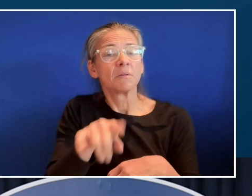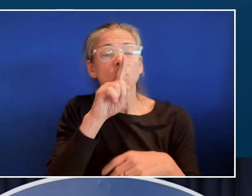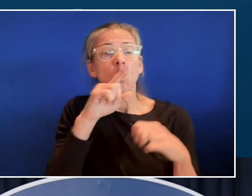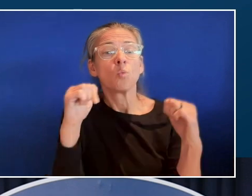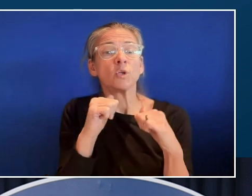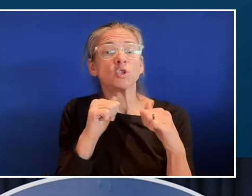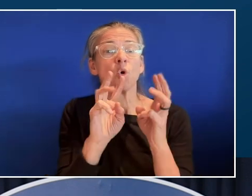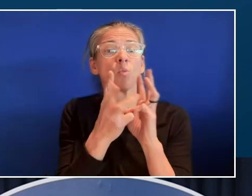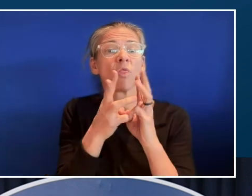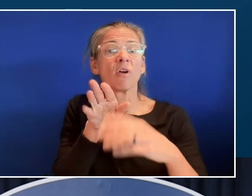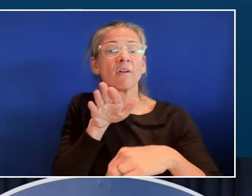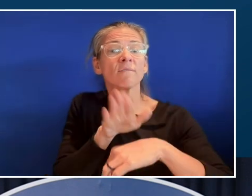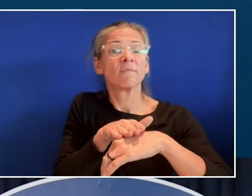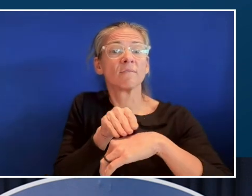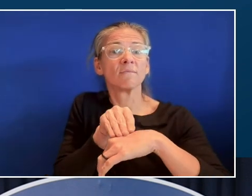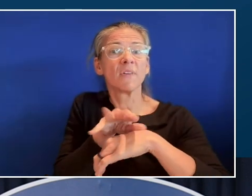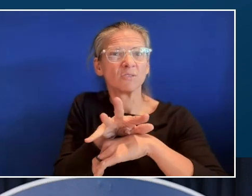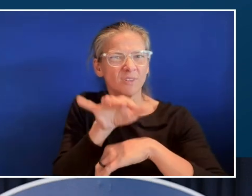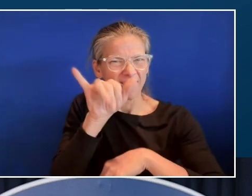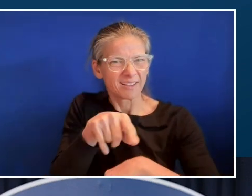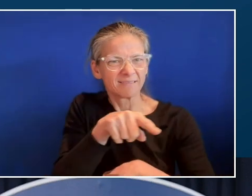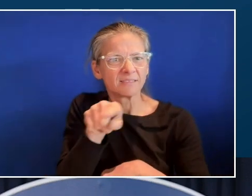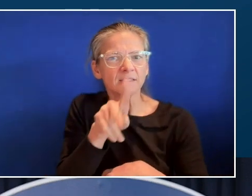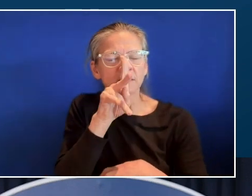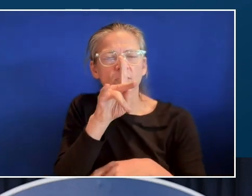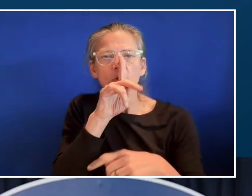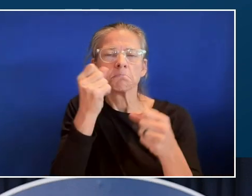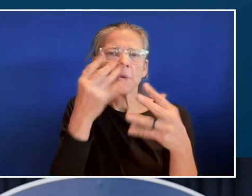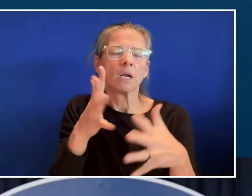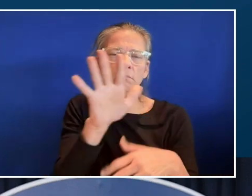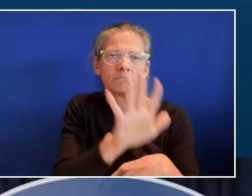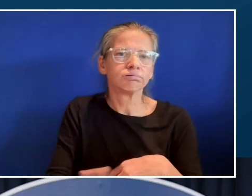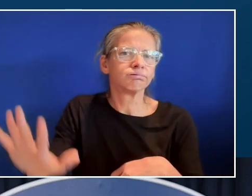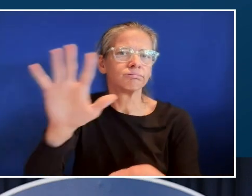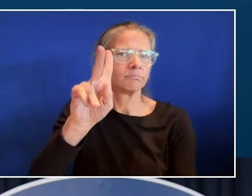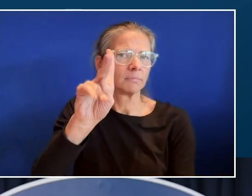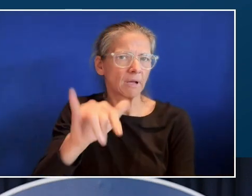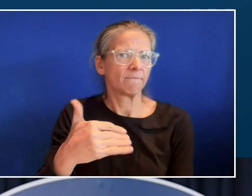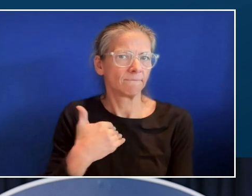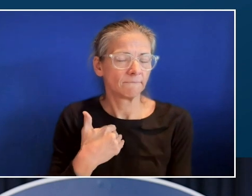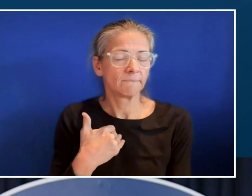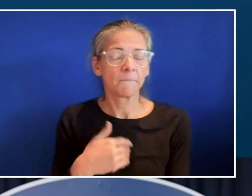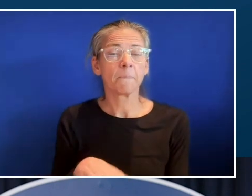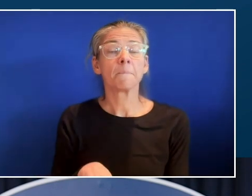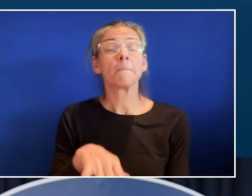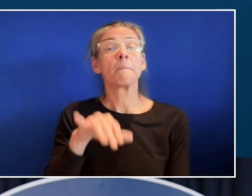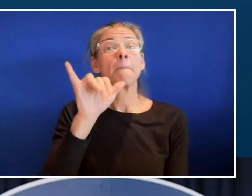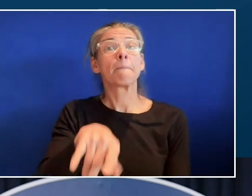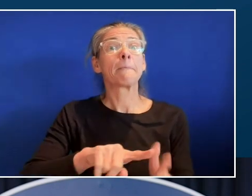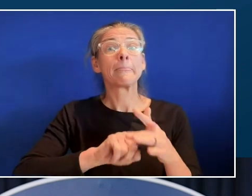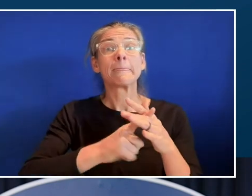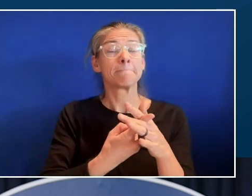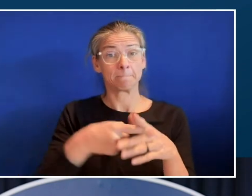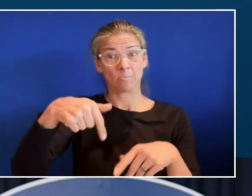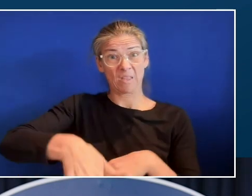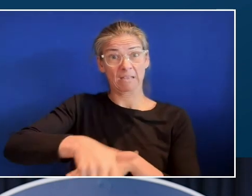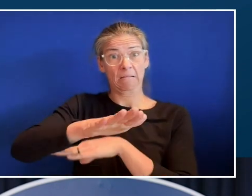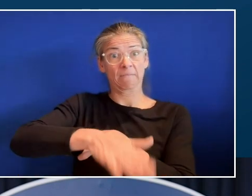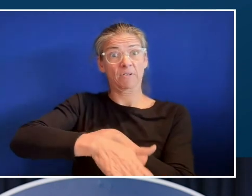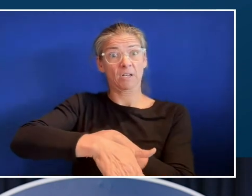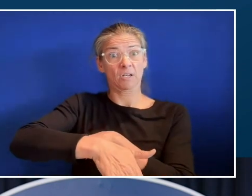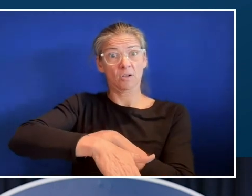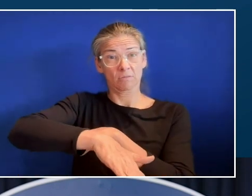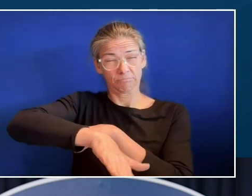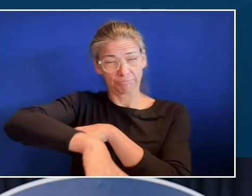you see the winter weather advisory is there for a large other part of Kentucky. This is in effect from